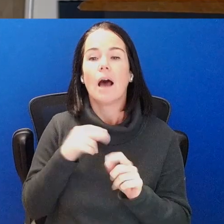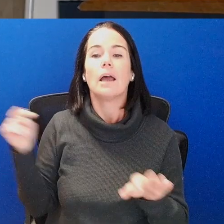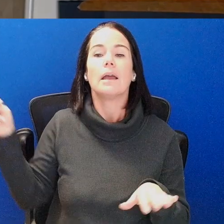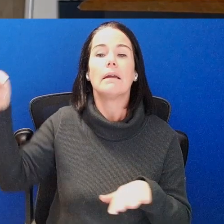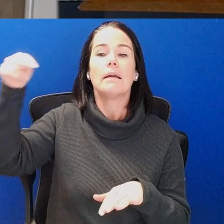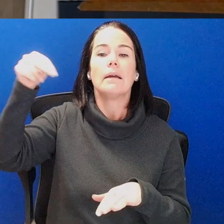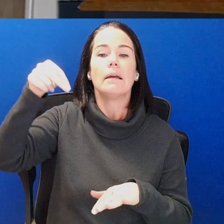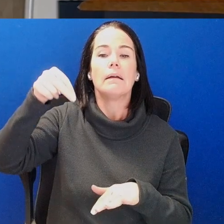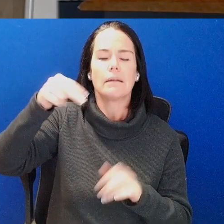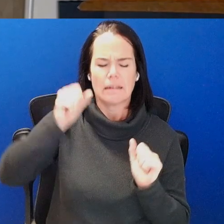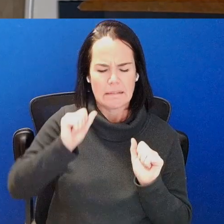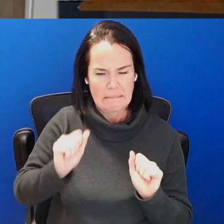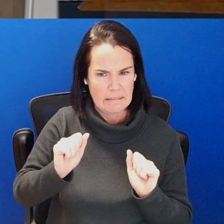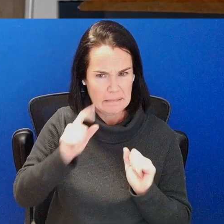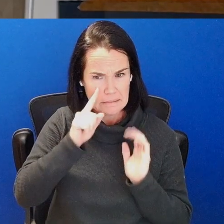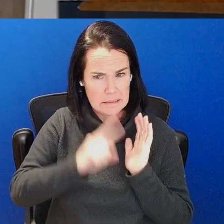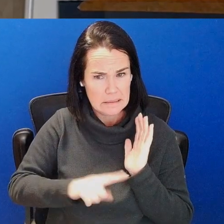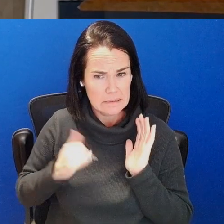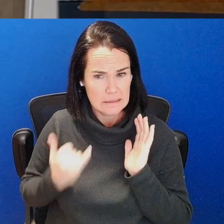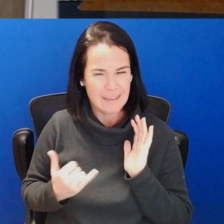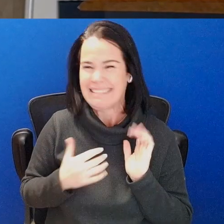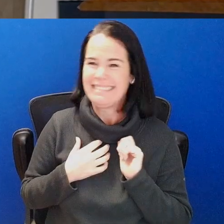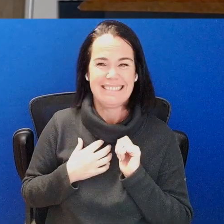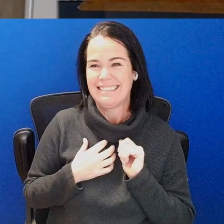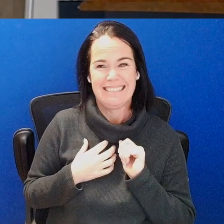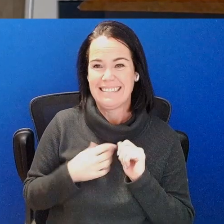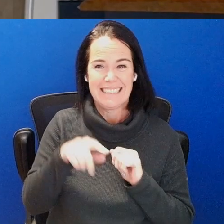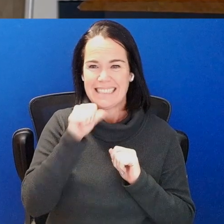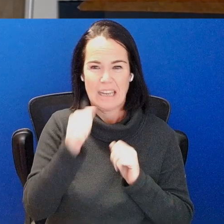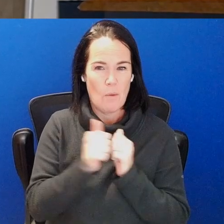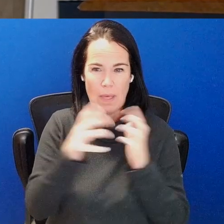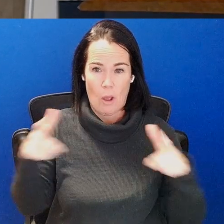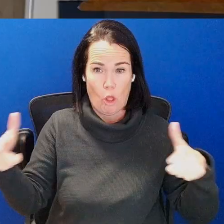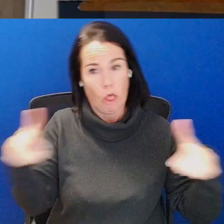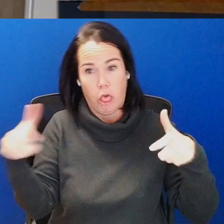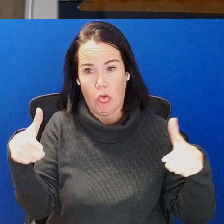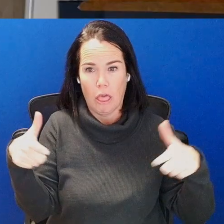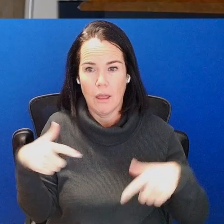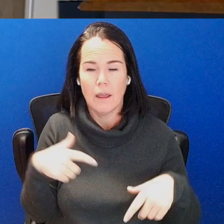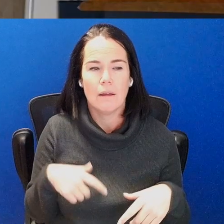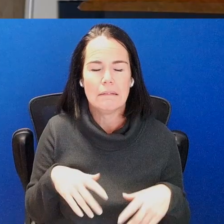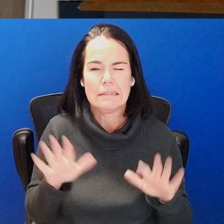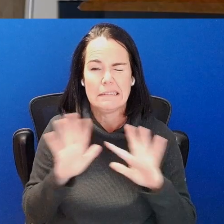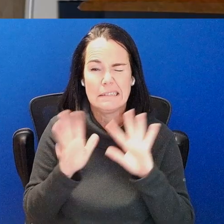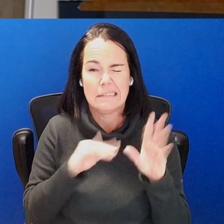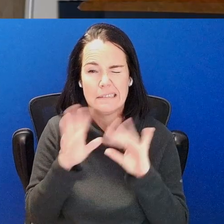it. Can I check it? I don't know, not without vibrating the whole thing.